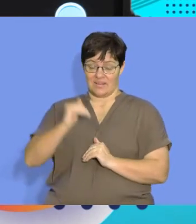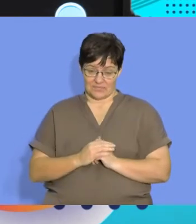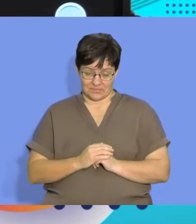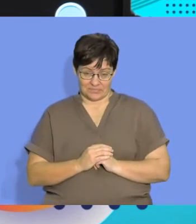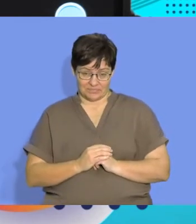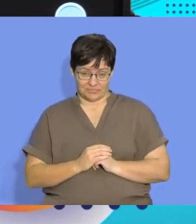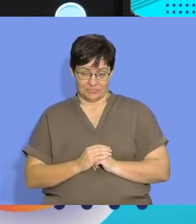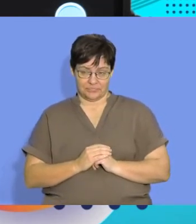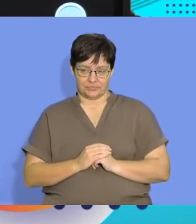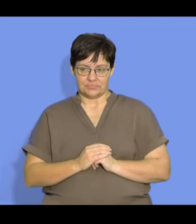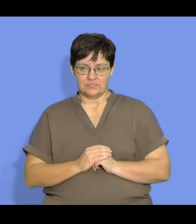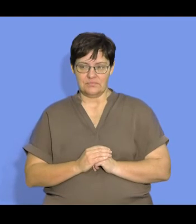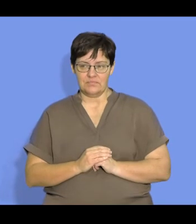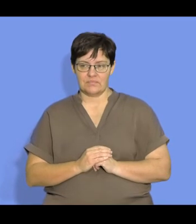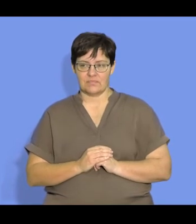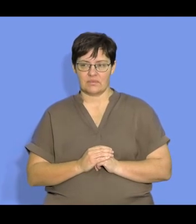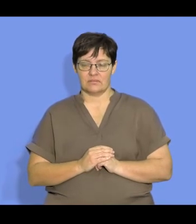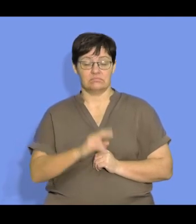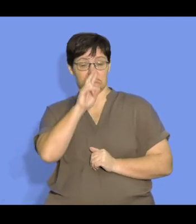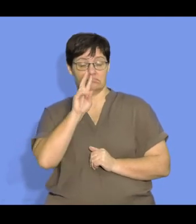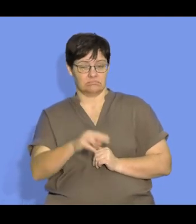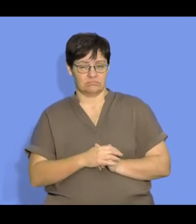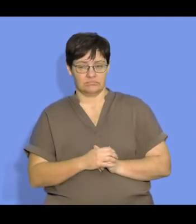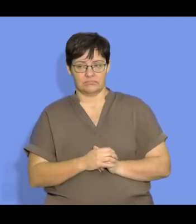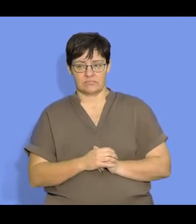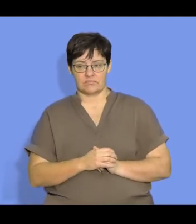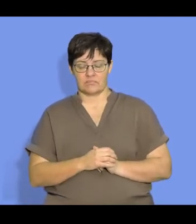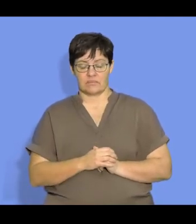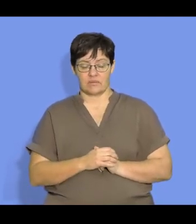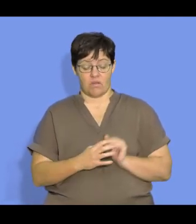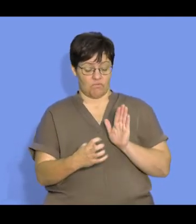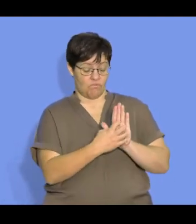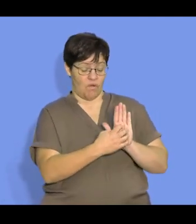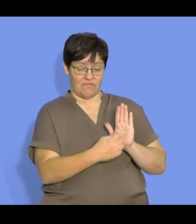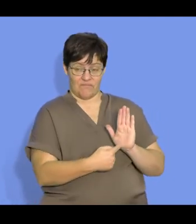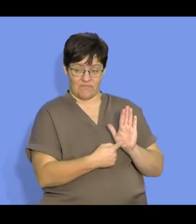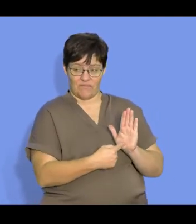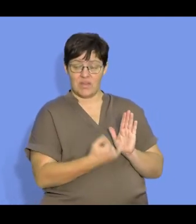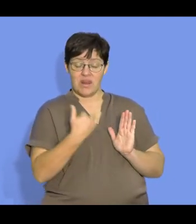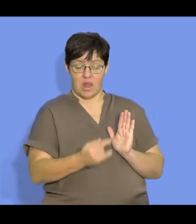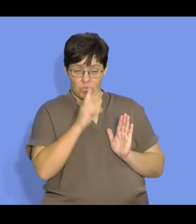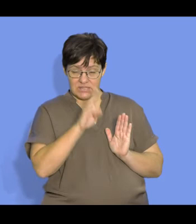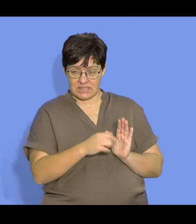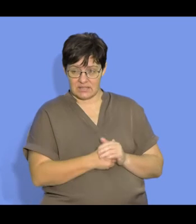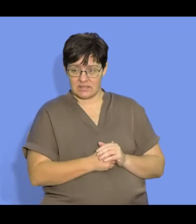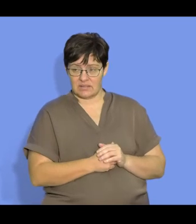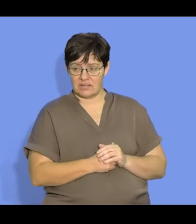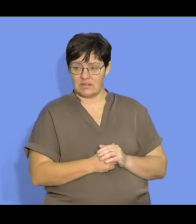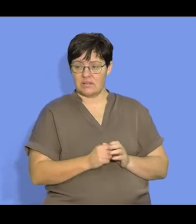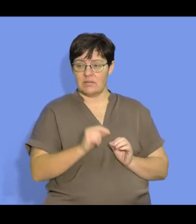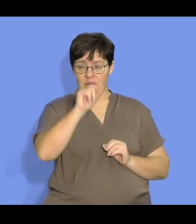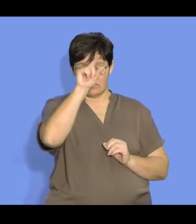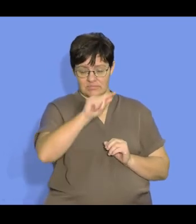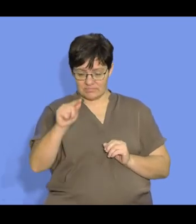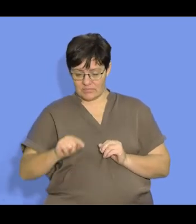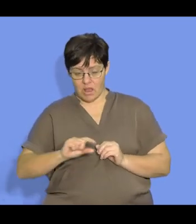high. So if we look at the graph, we can now see, as I said before,